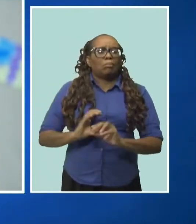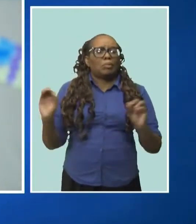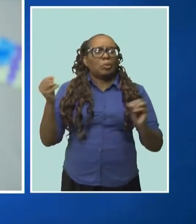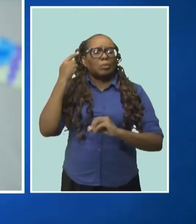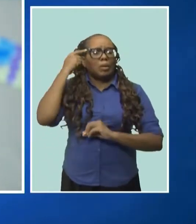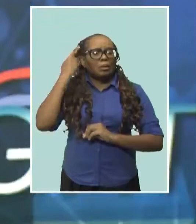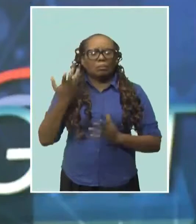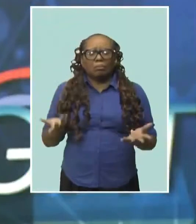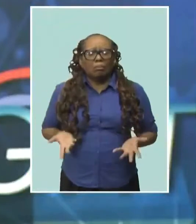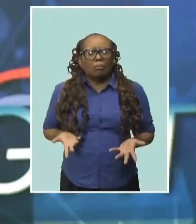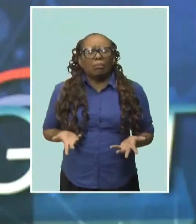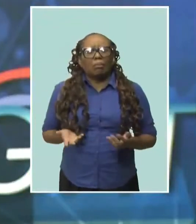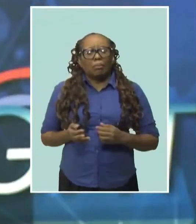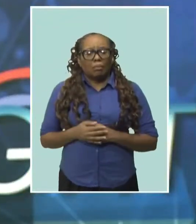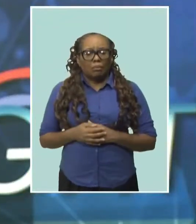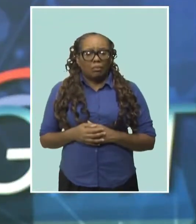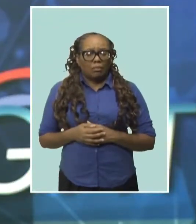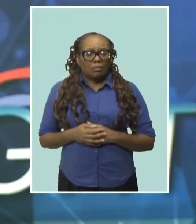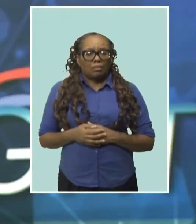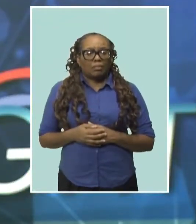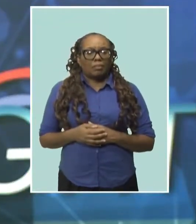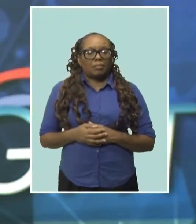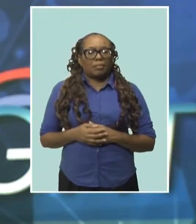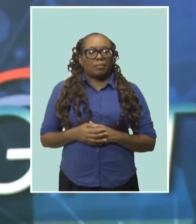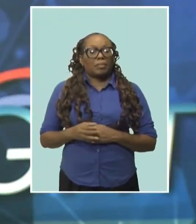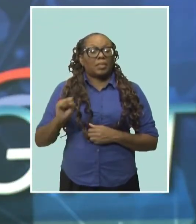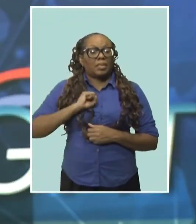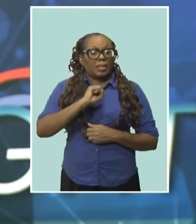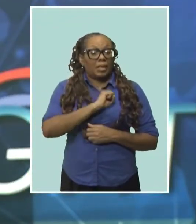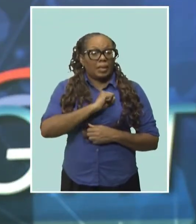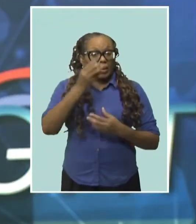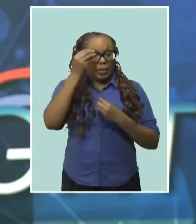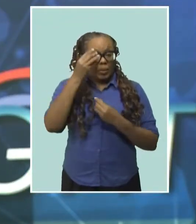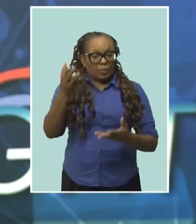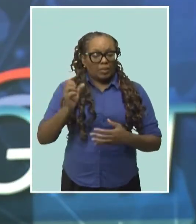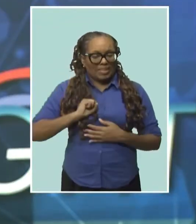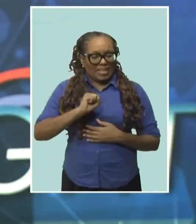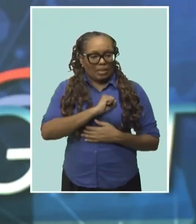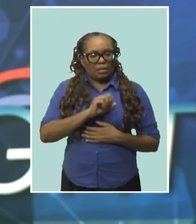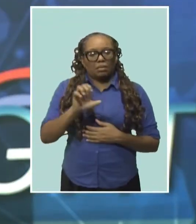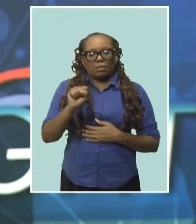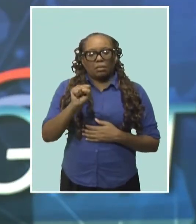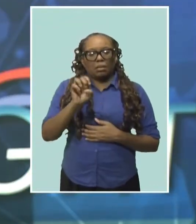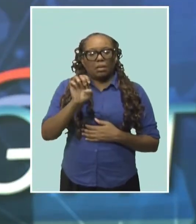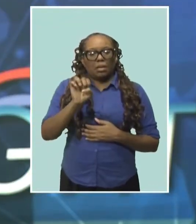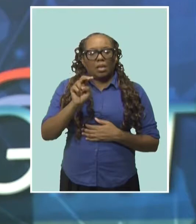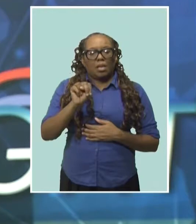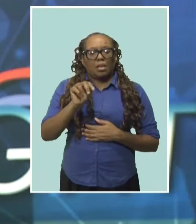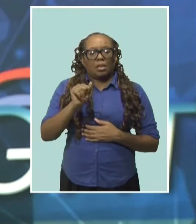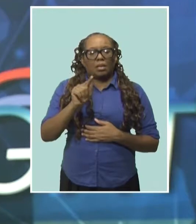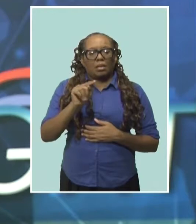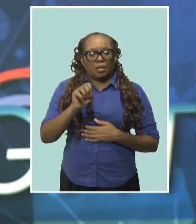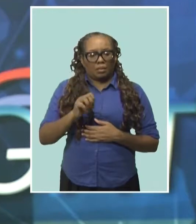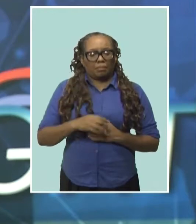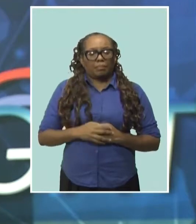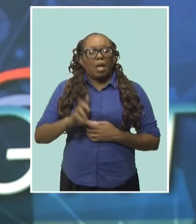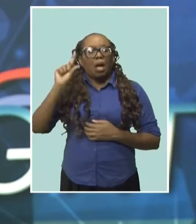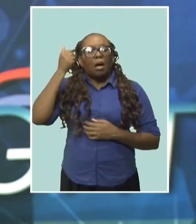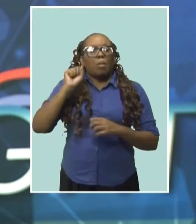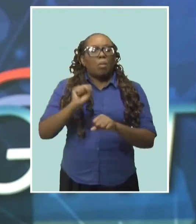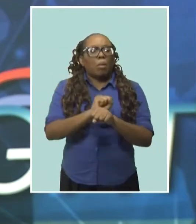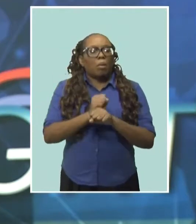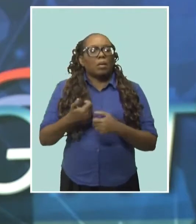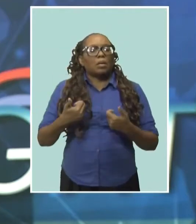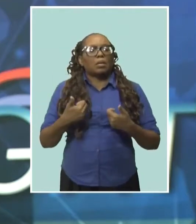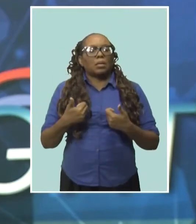sense. In news from the Senate now, we're being told that government is actively working with the private sector to tackle the issue